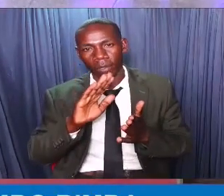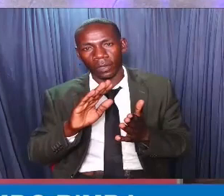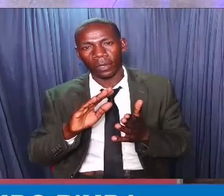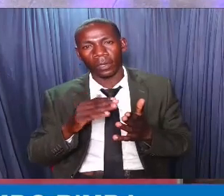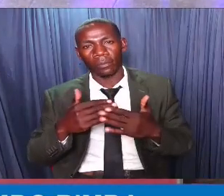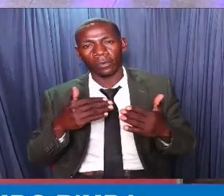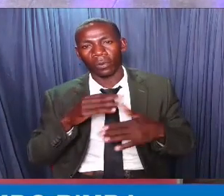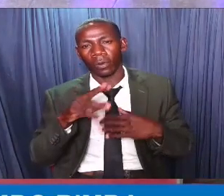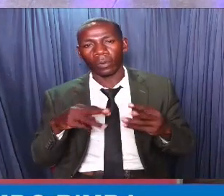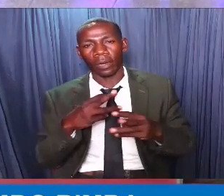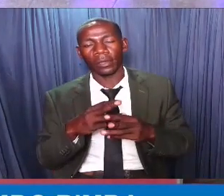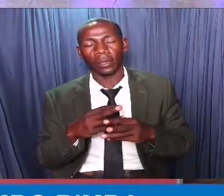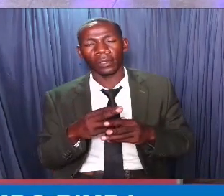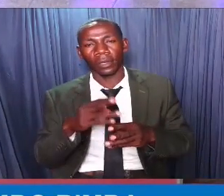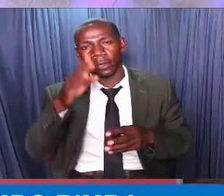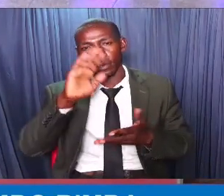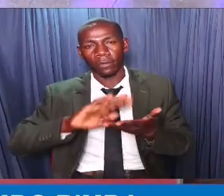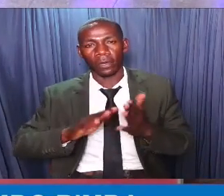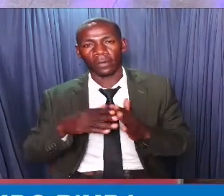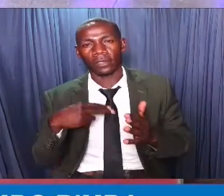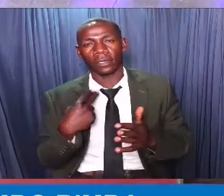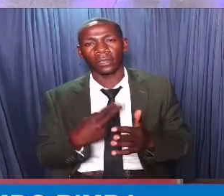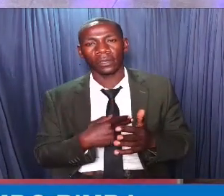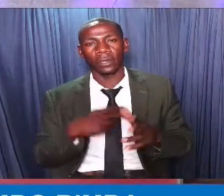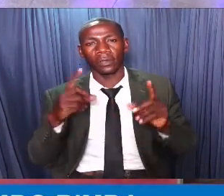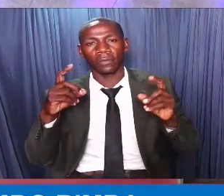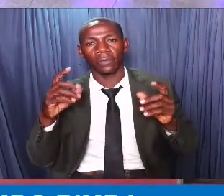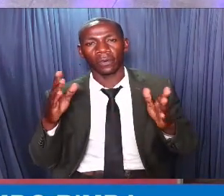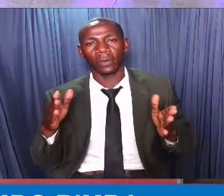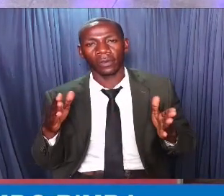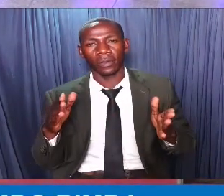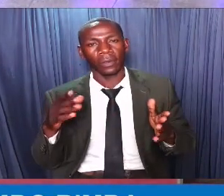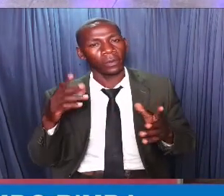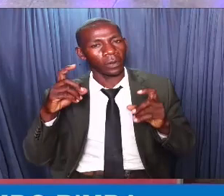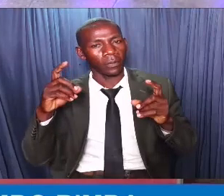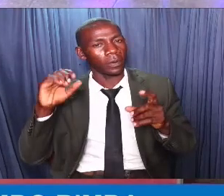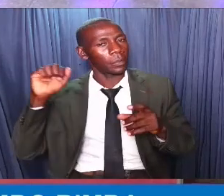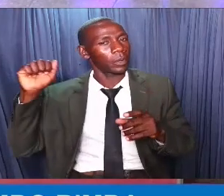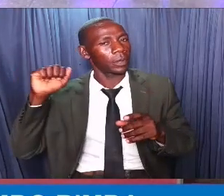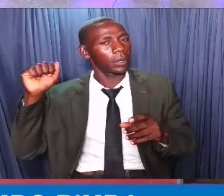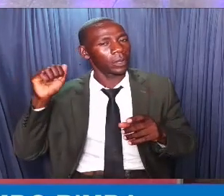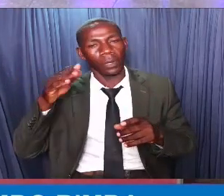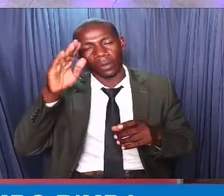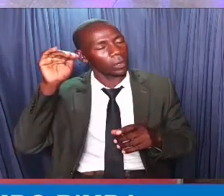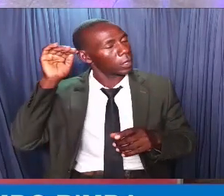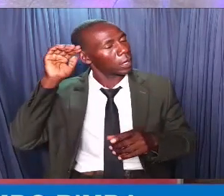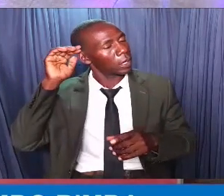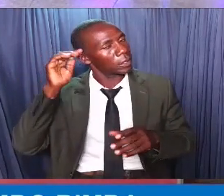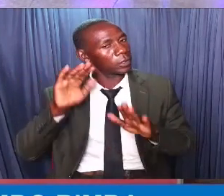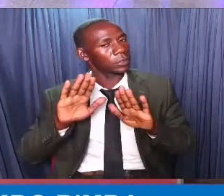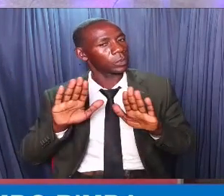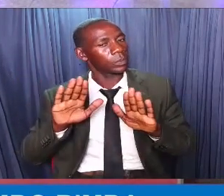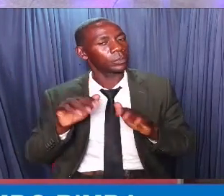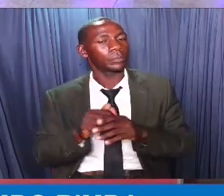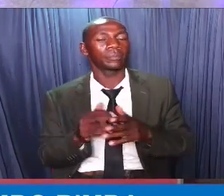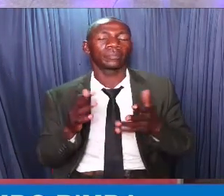ya wote duniani. For the sake of the whole world. Mungu atusamehe. God to forgive us. Maovu. Iniquities. Na maasi. And rebellion. Na Mungu akasikia Bwana. God heard and